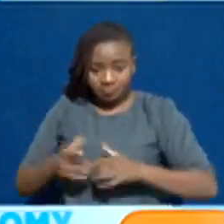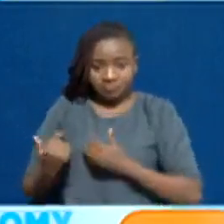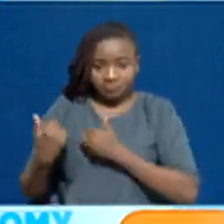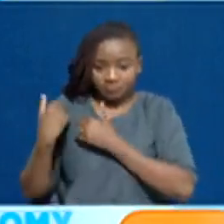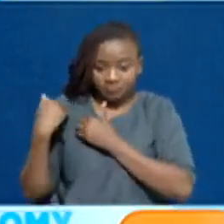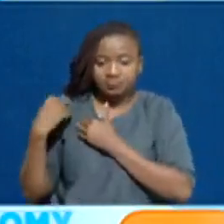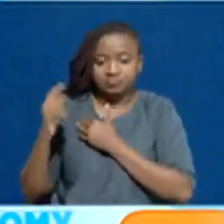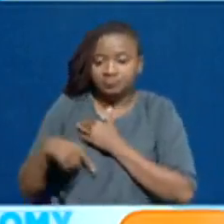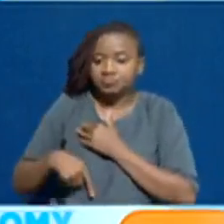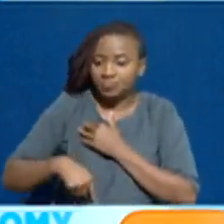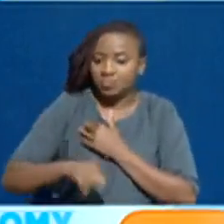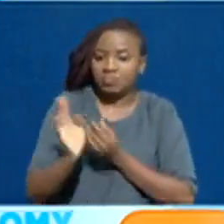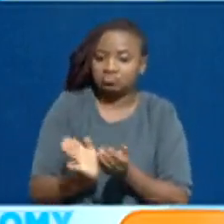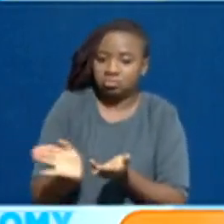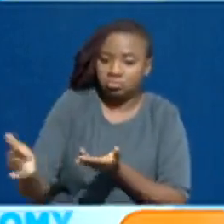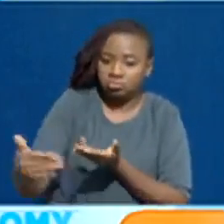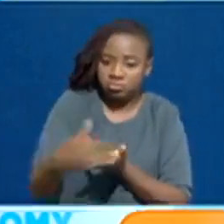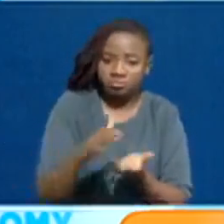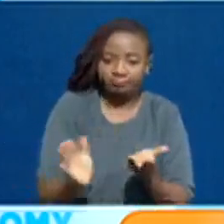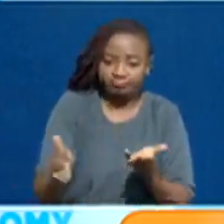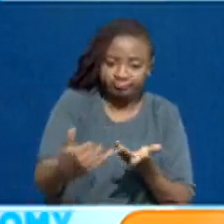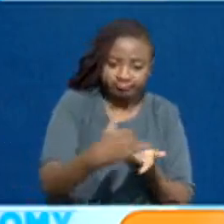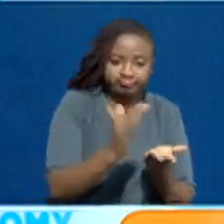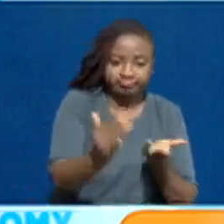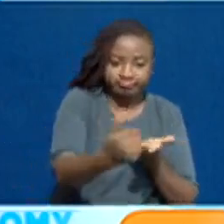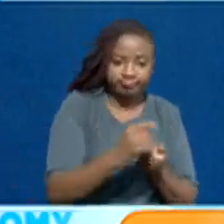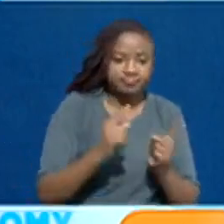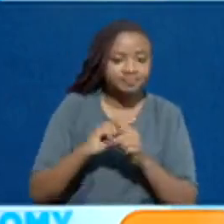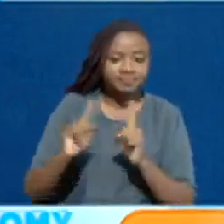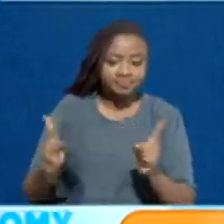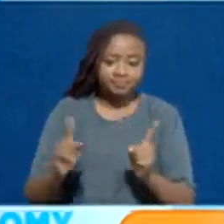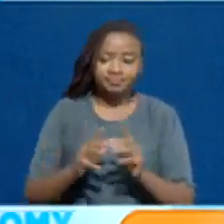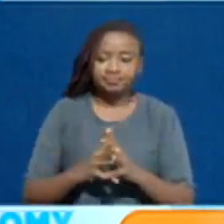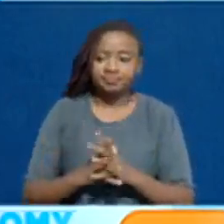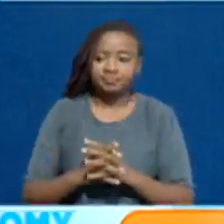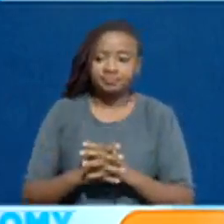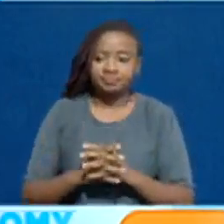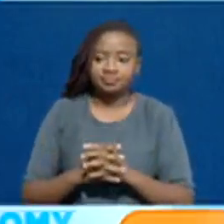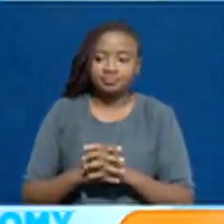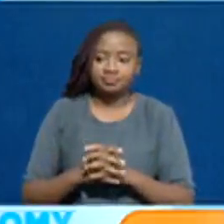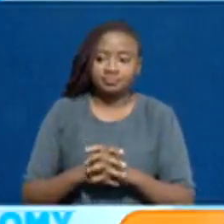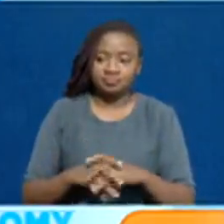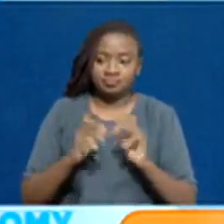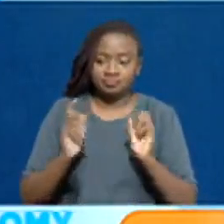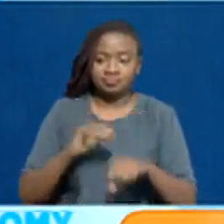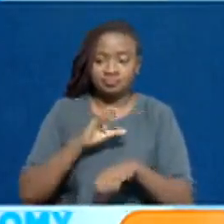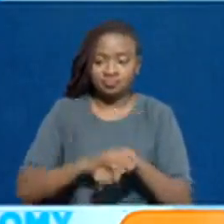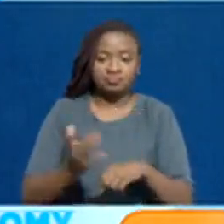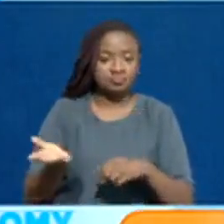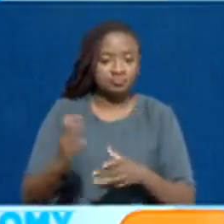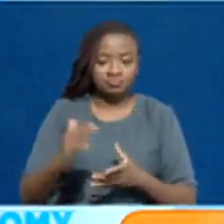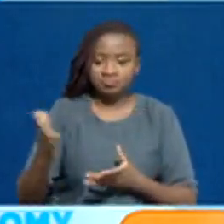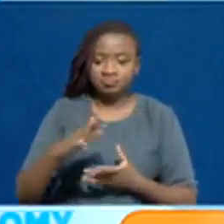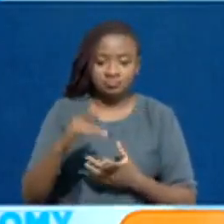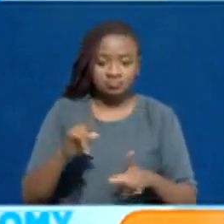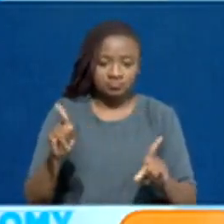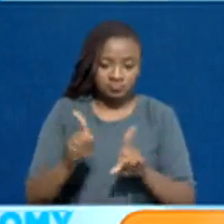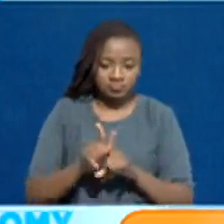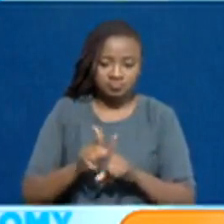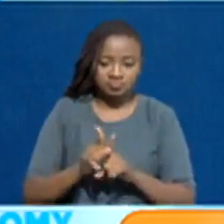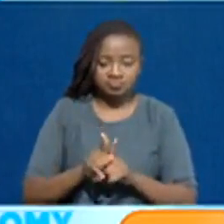as possible. We might not get to the equivalent, but the assumption is we will get as much as possible within the